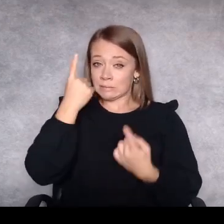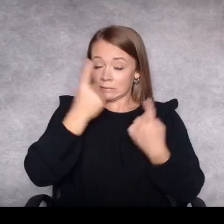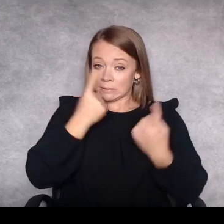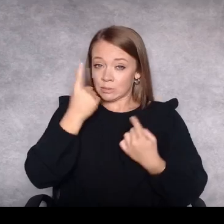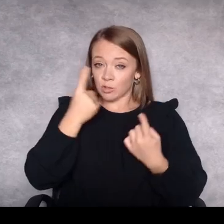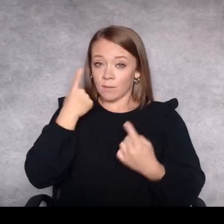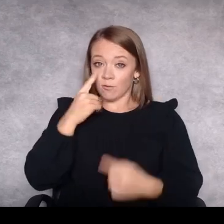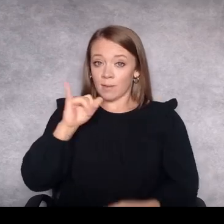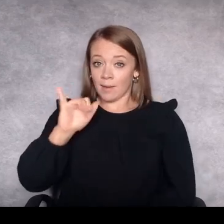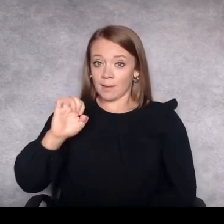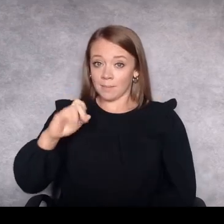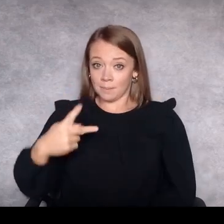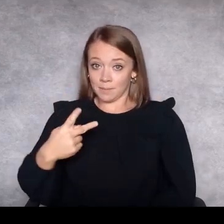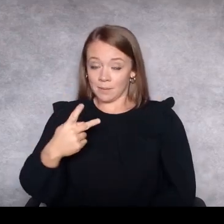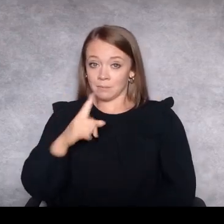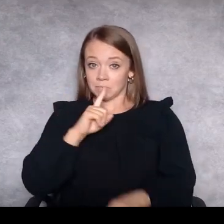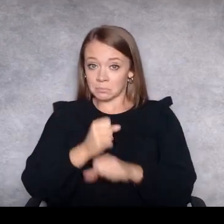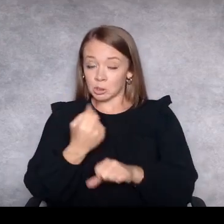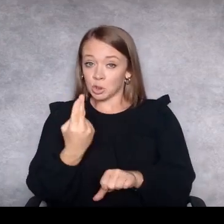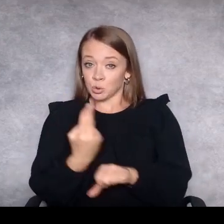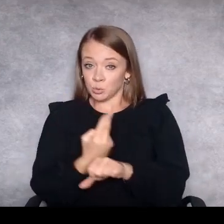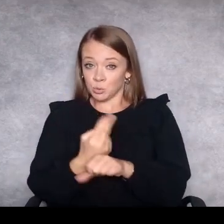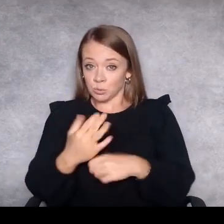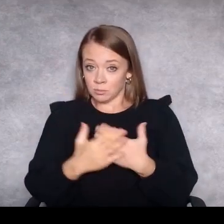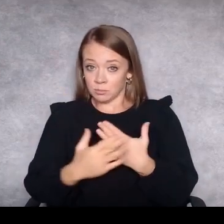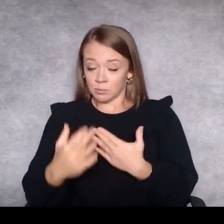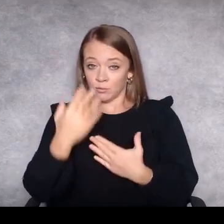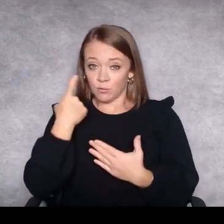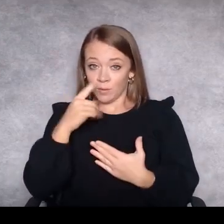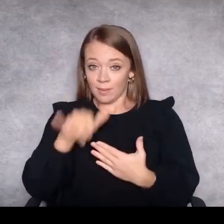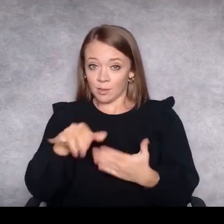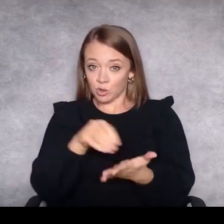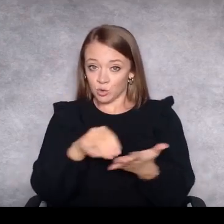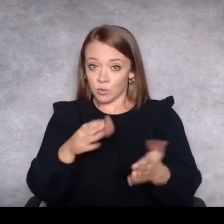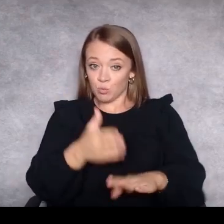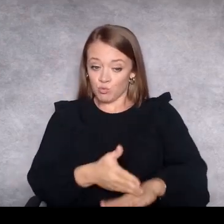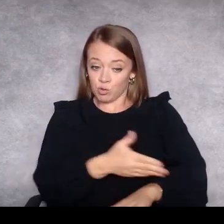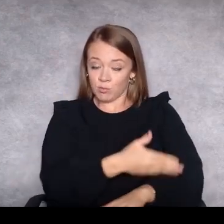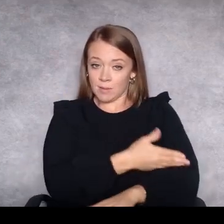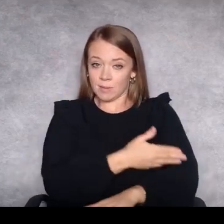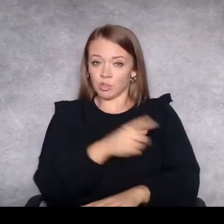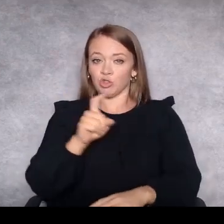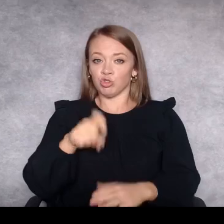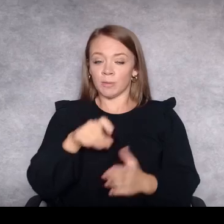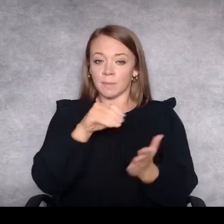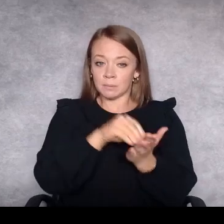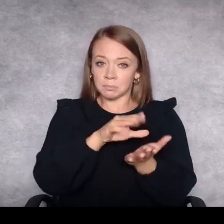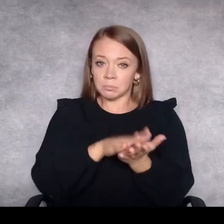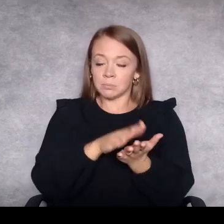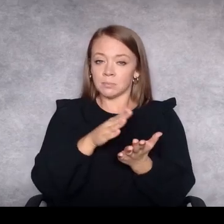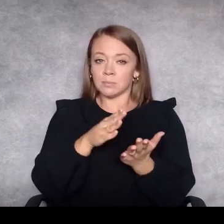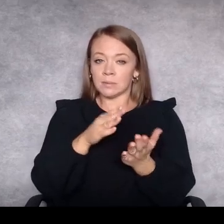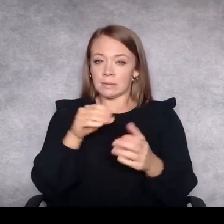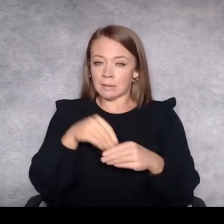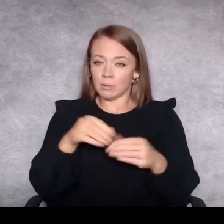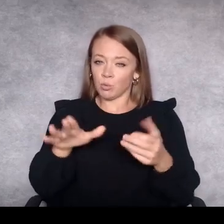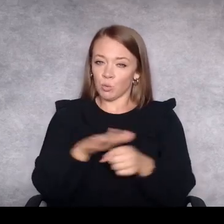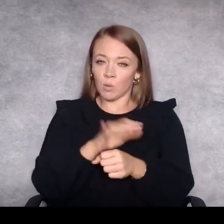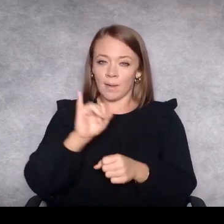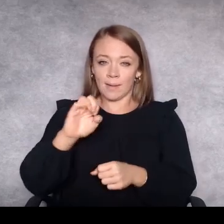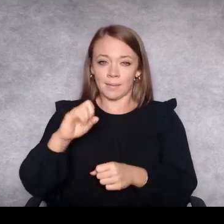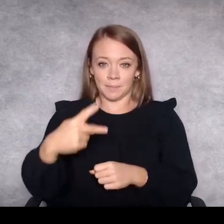to be considered in order for the IEP to be implemented and for the student to make progress should be documented throughout the